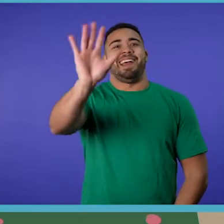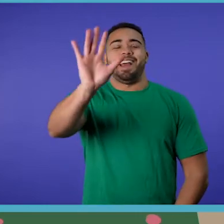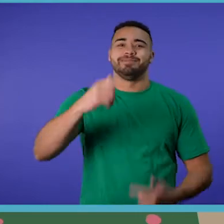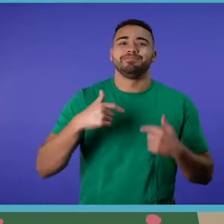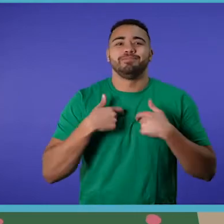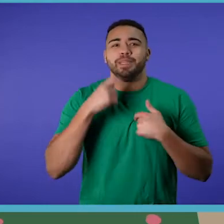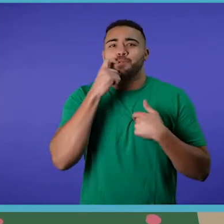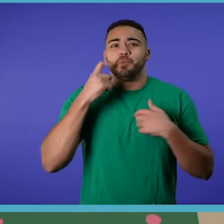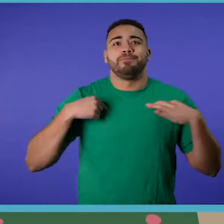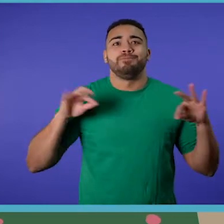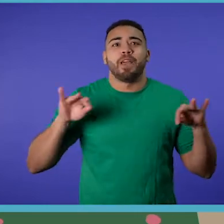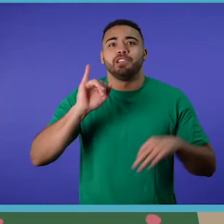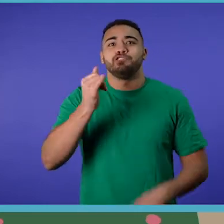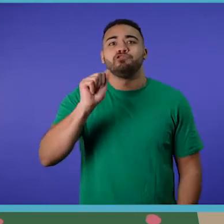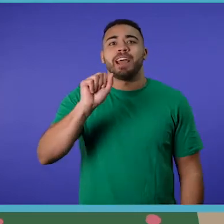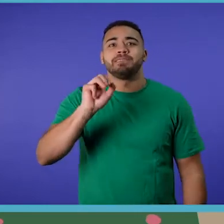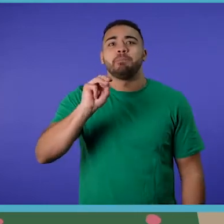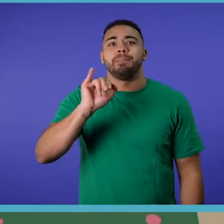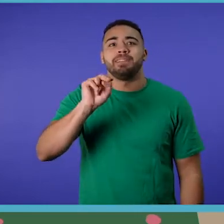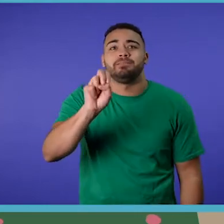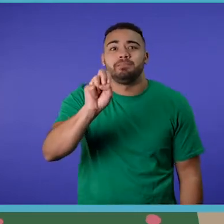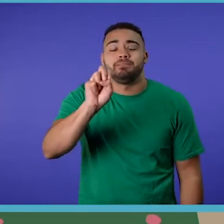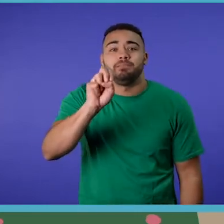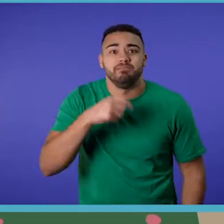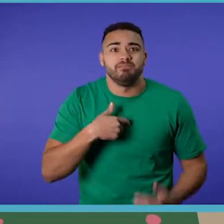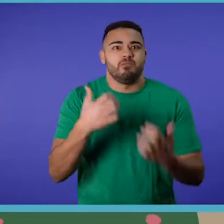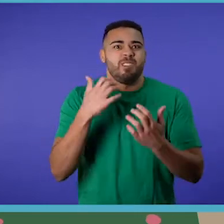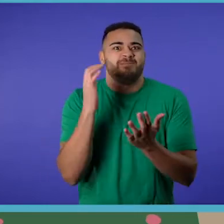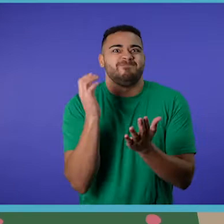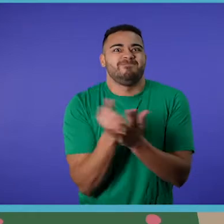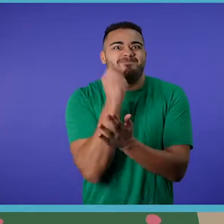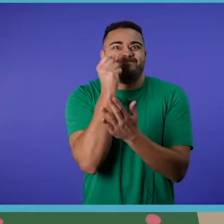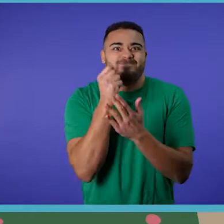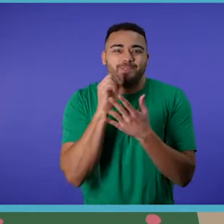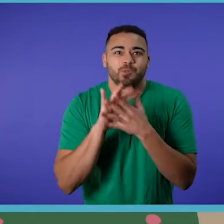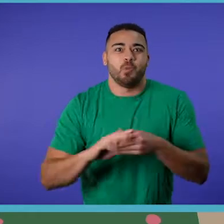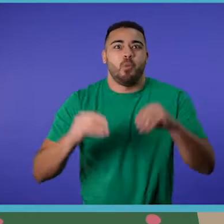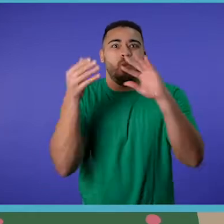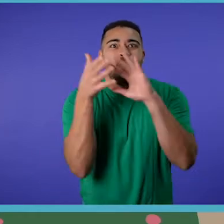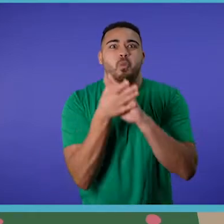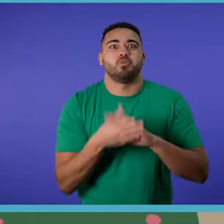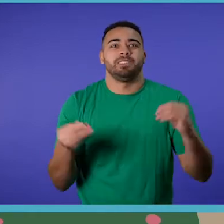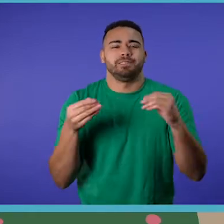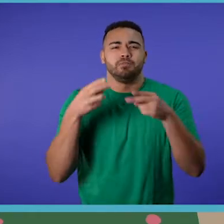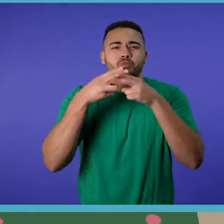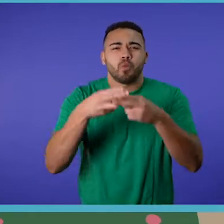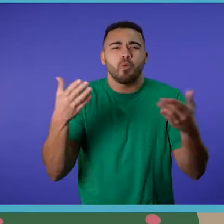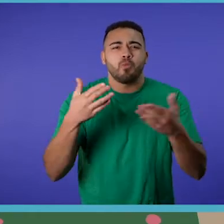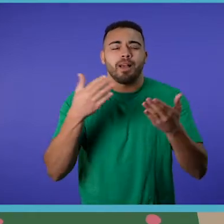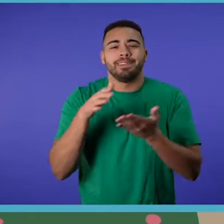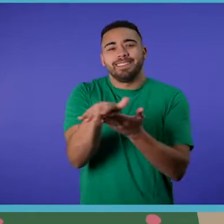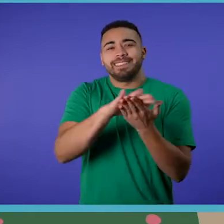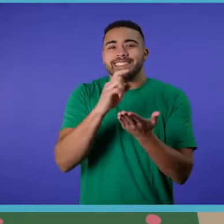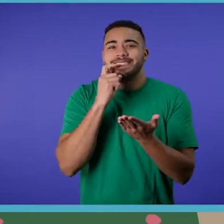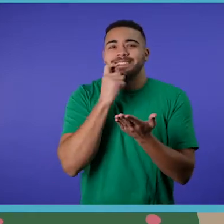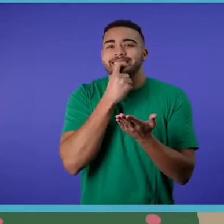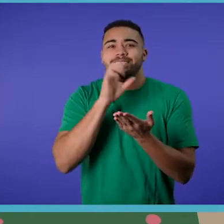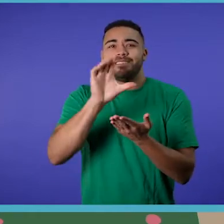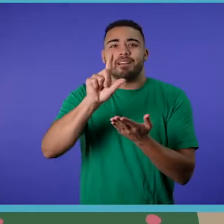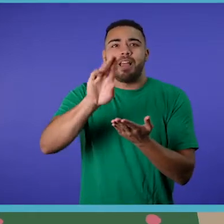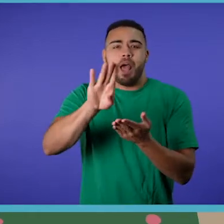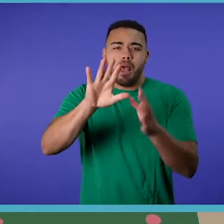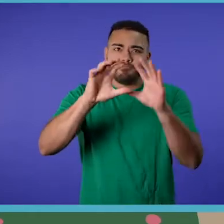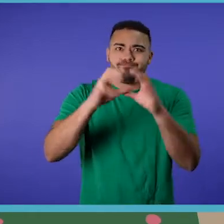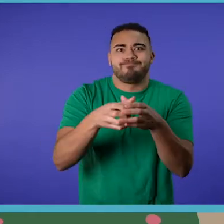Hello, I'm Tooth Fairy Jasmine. I would like to share my favorite story with you. It's called The Clean Teeth Club,